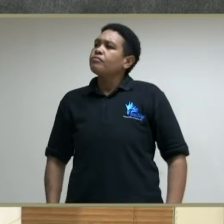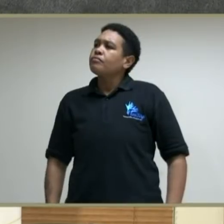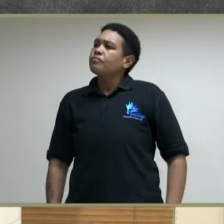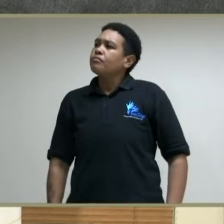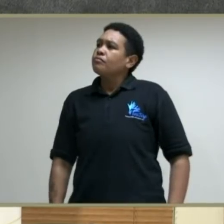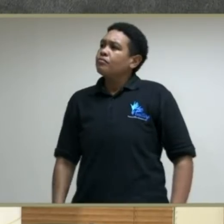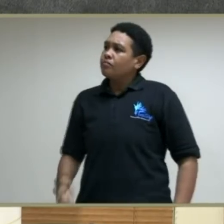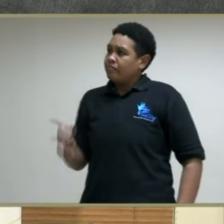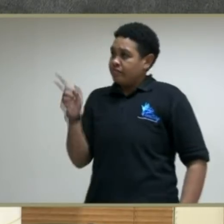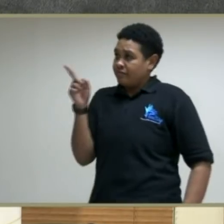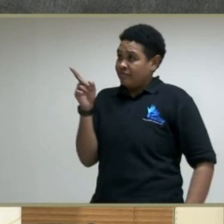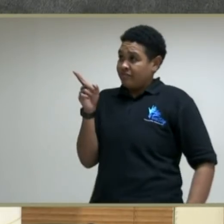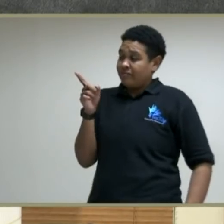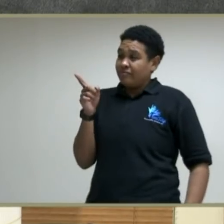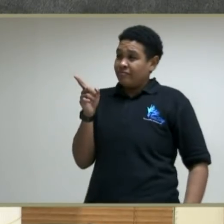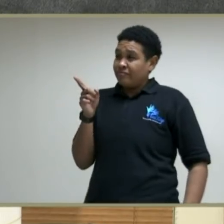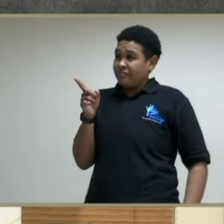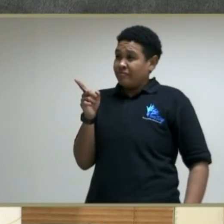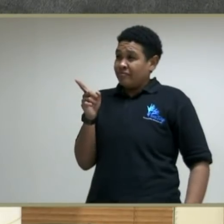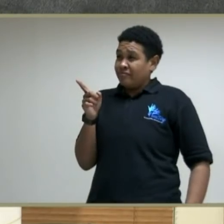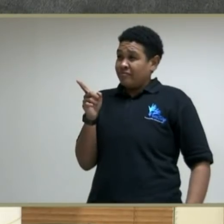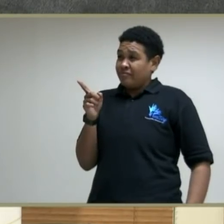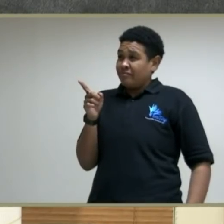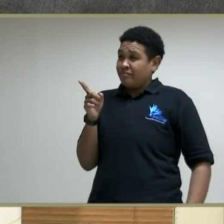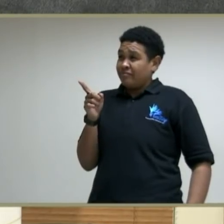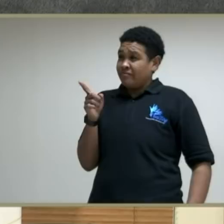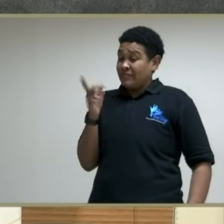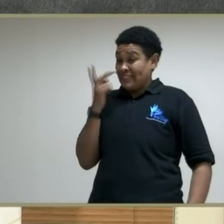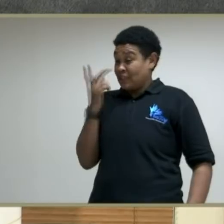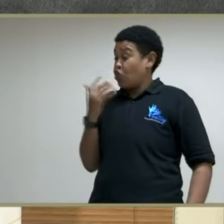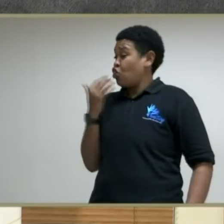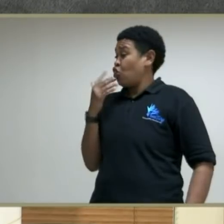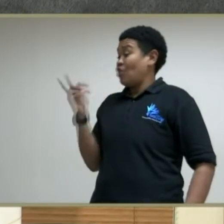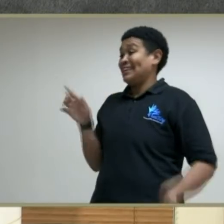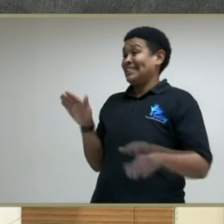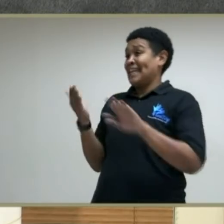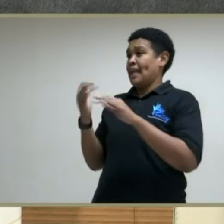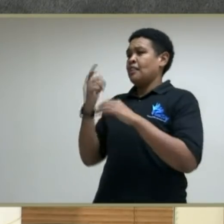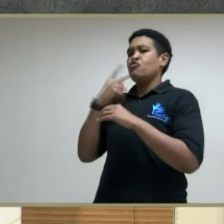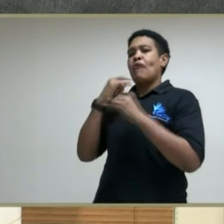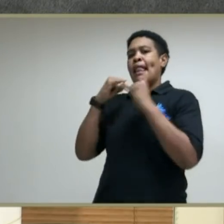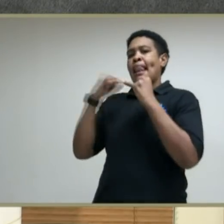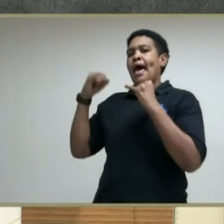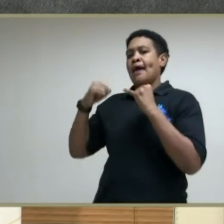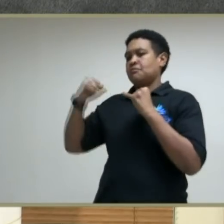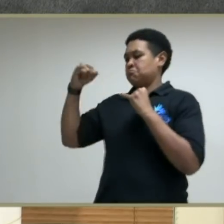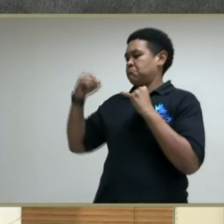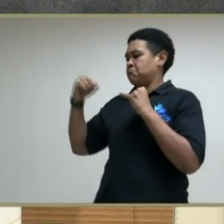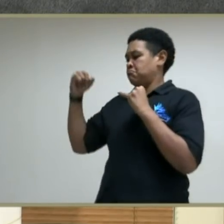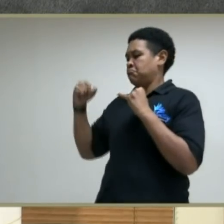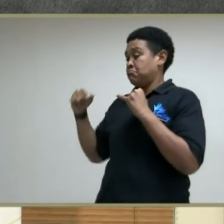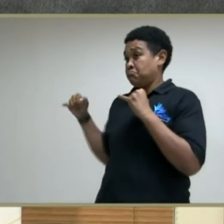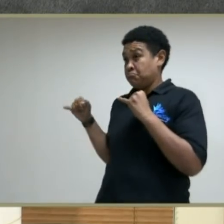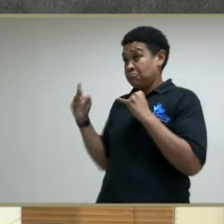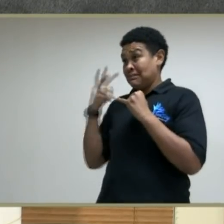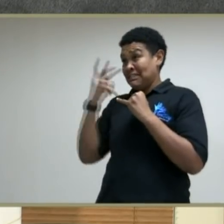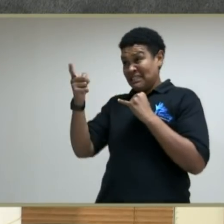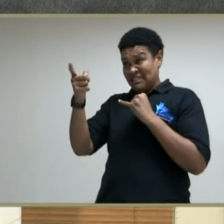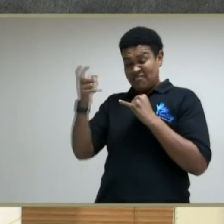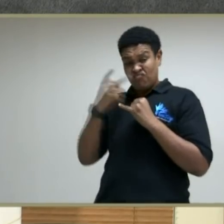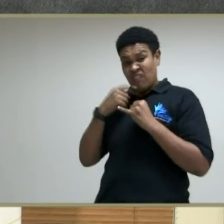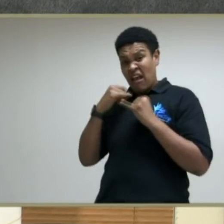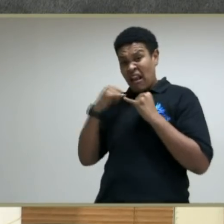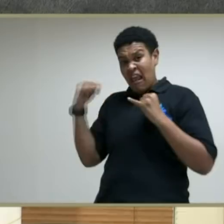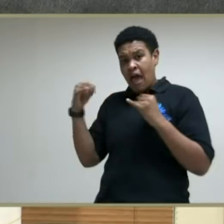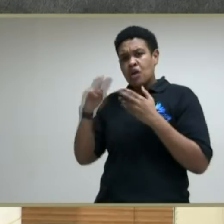deaths that we are seeing, this is reflected in the red line on this graph, and you can see the number of deaths have